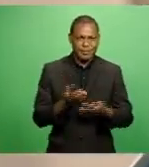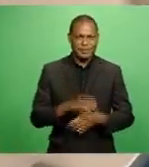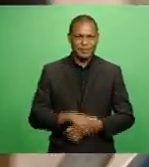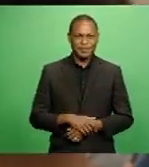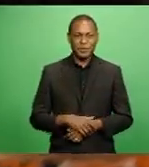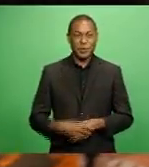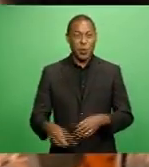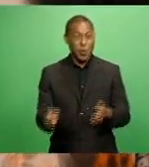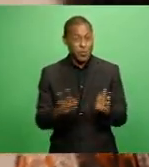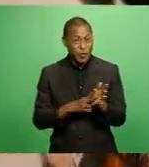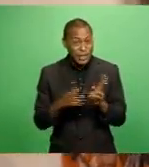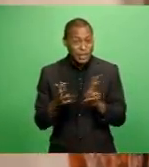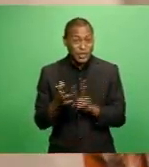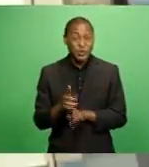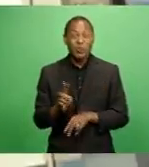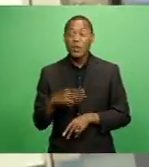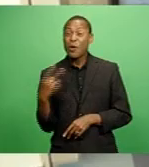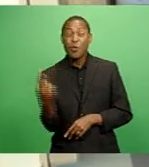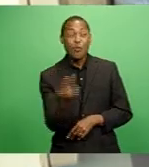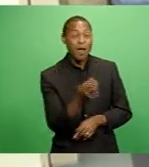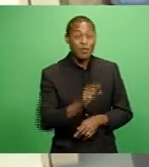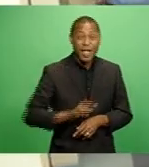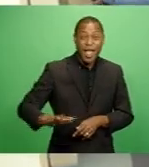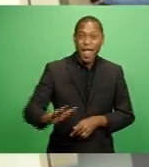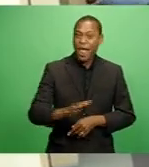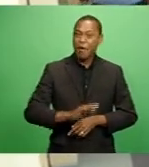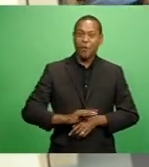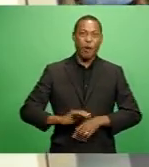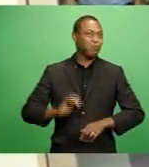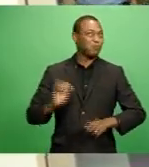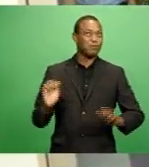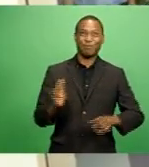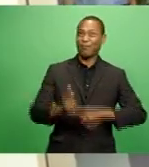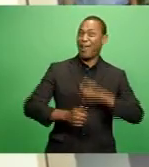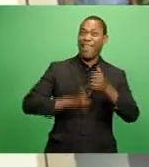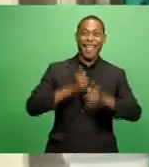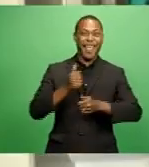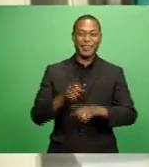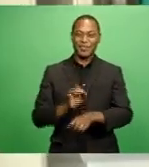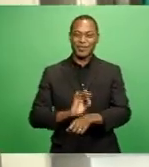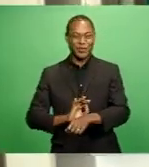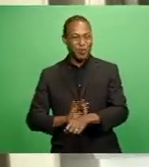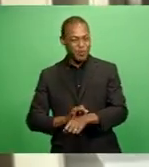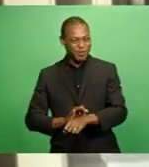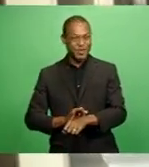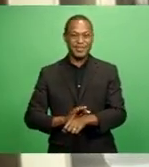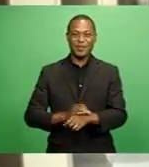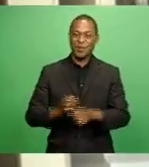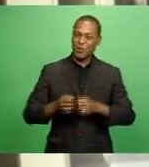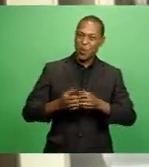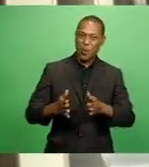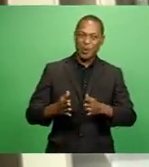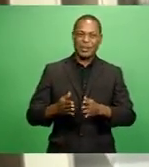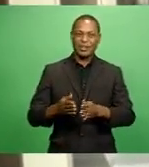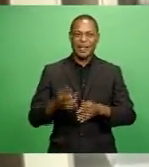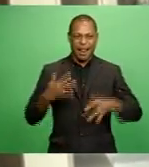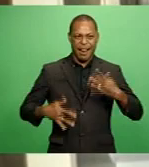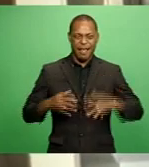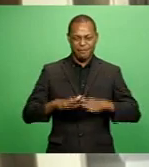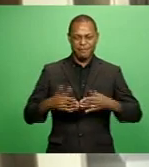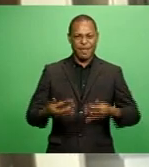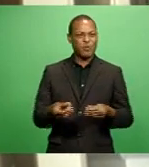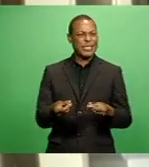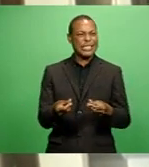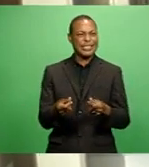Villagers from the surrounding areas have praised the opening of this new hospital as it will make life a bit easier for them.